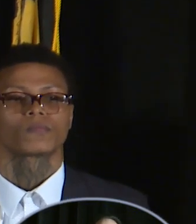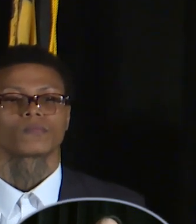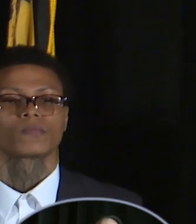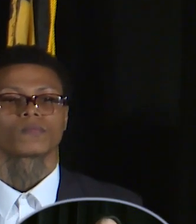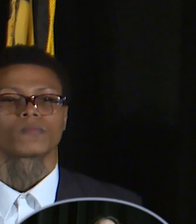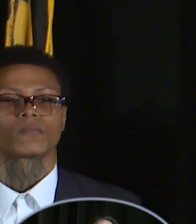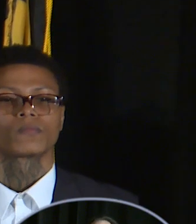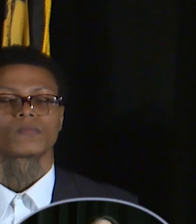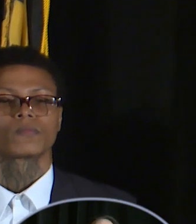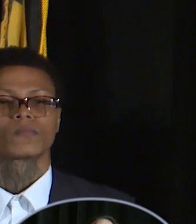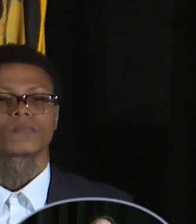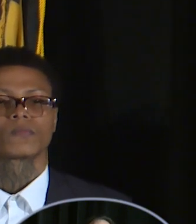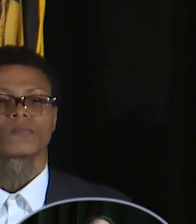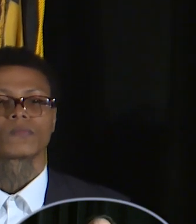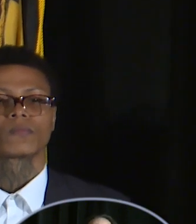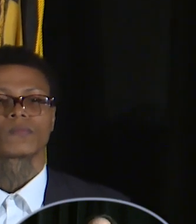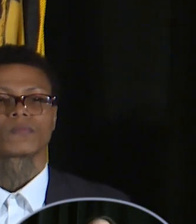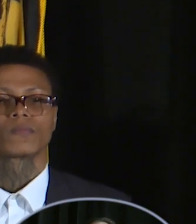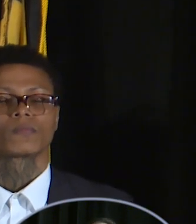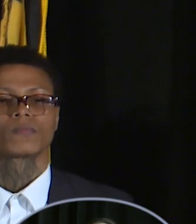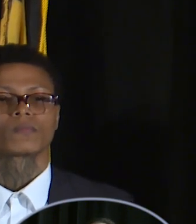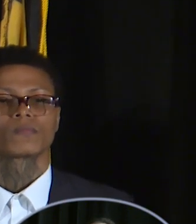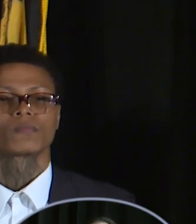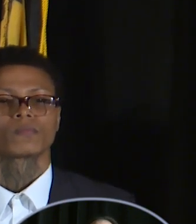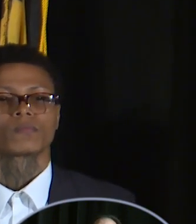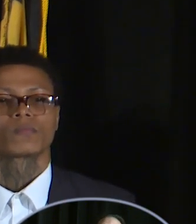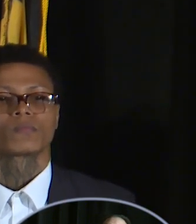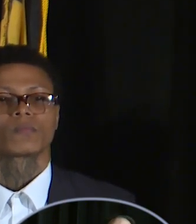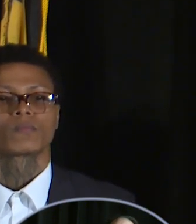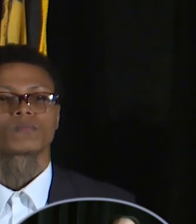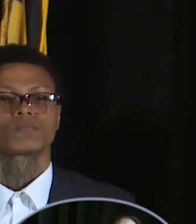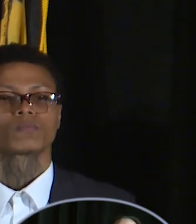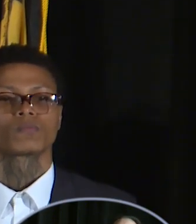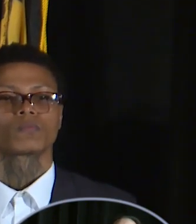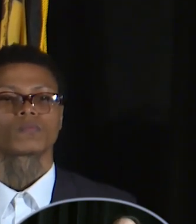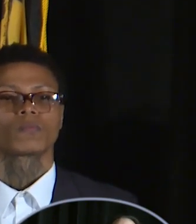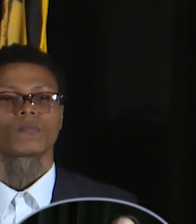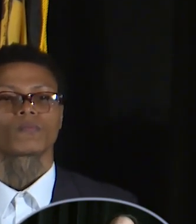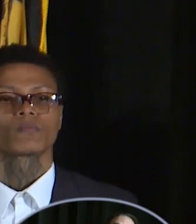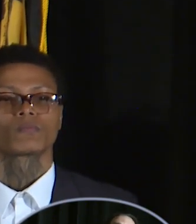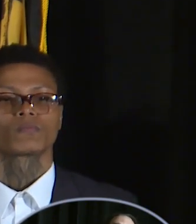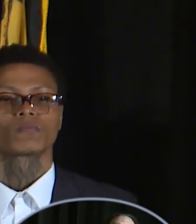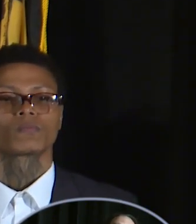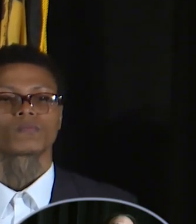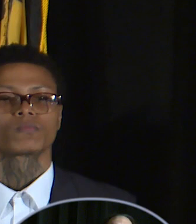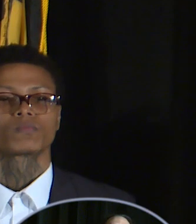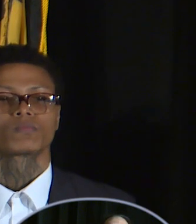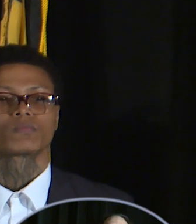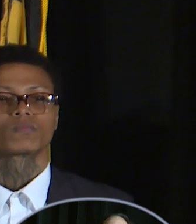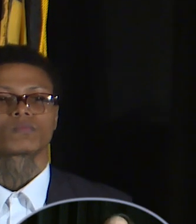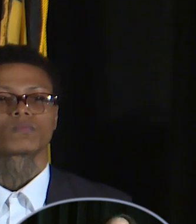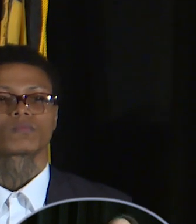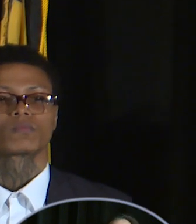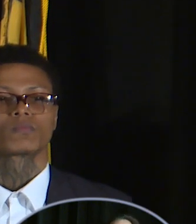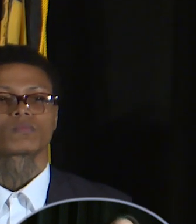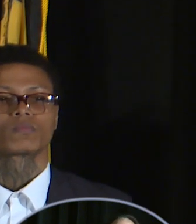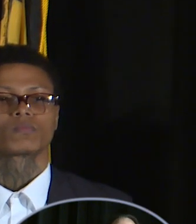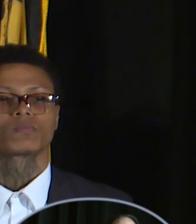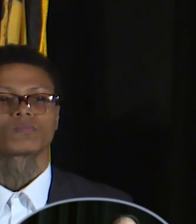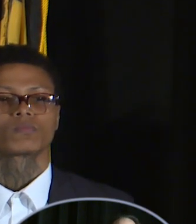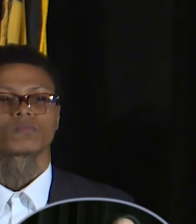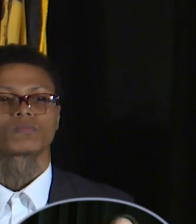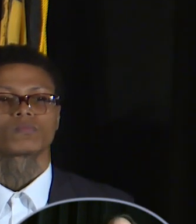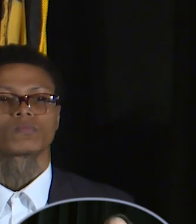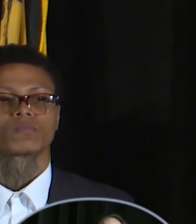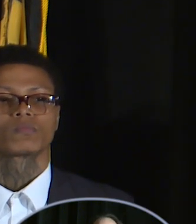individual's out there, the message is that the police call the outreach worker. The outreach worker is dispatched